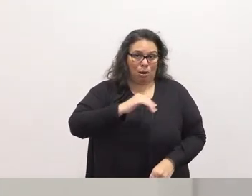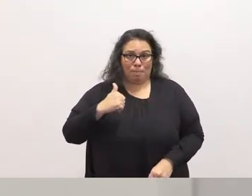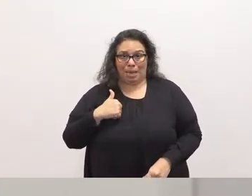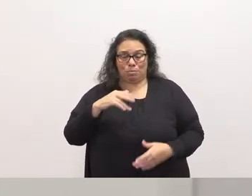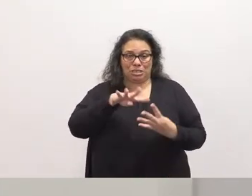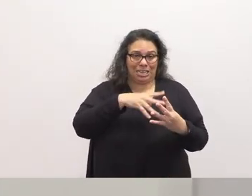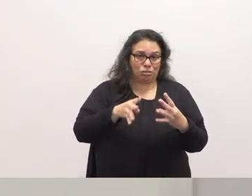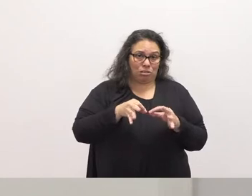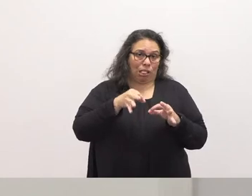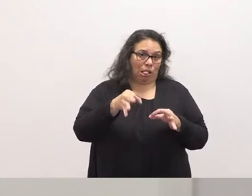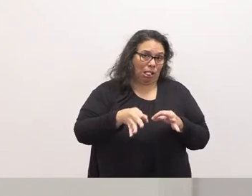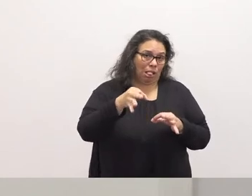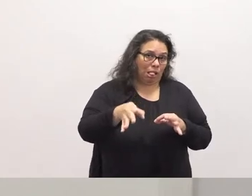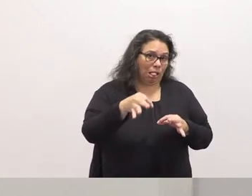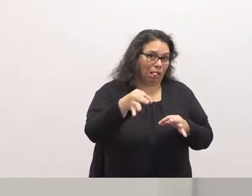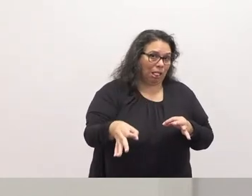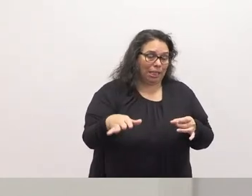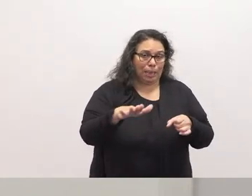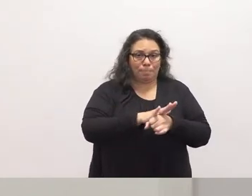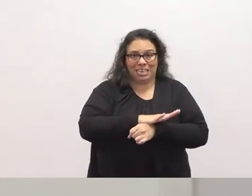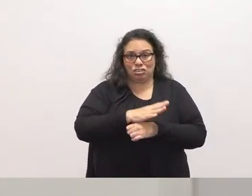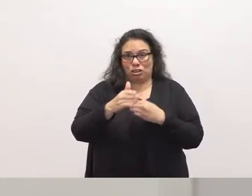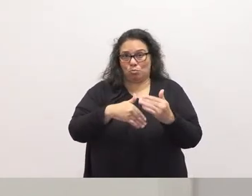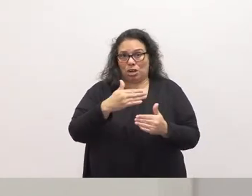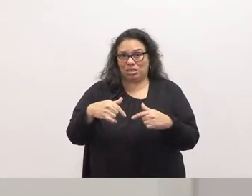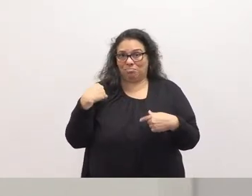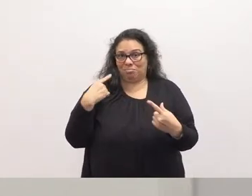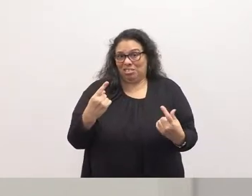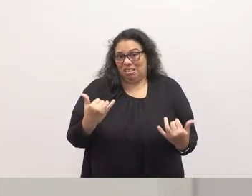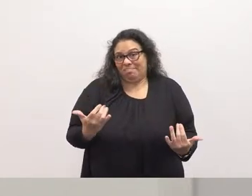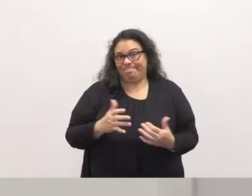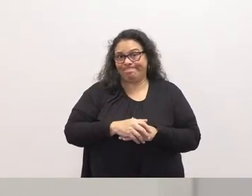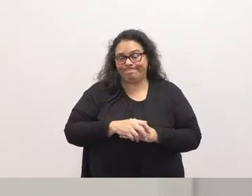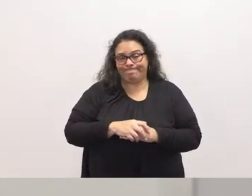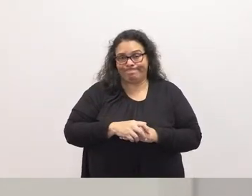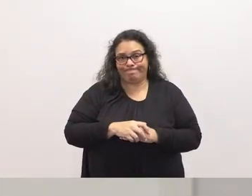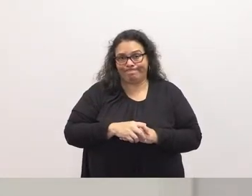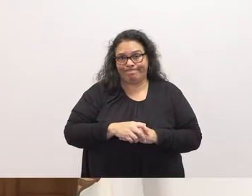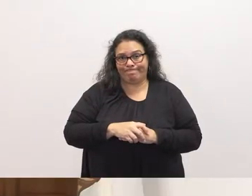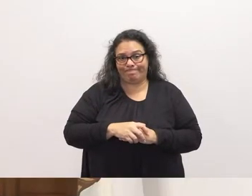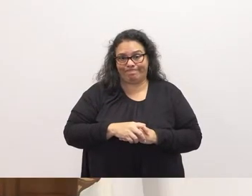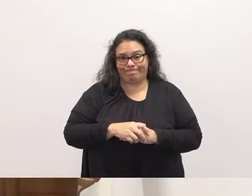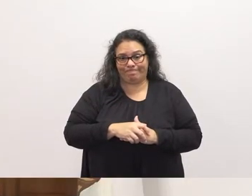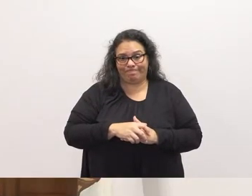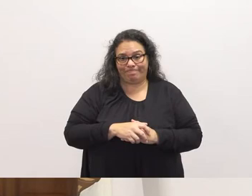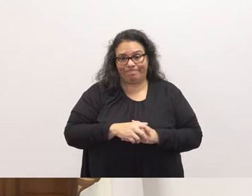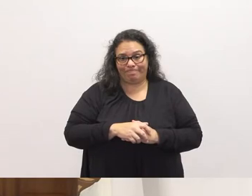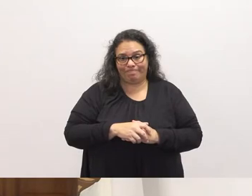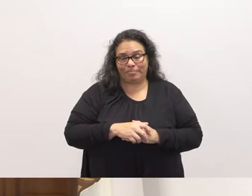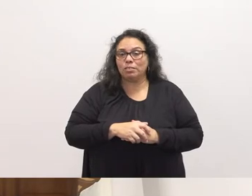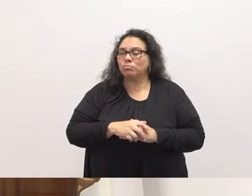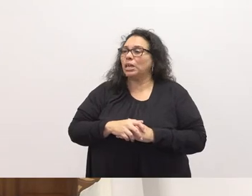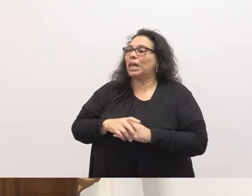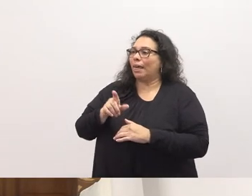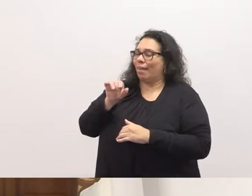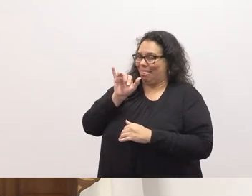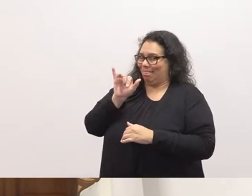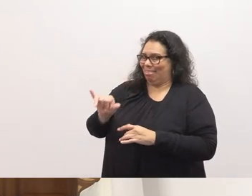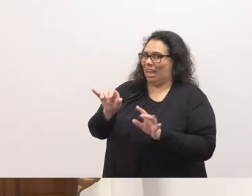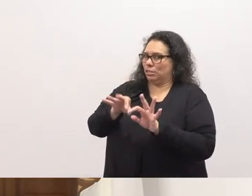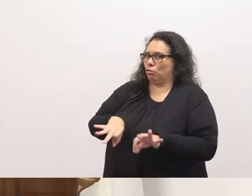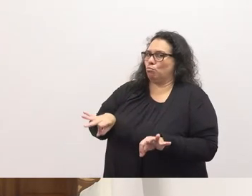to delay the completion of that process until this time. Yeah, so I think it's very important to make that point. And